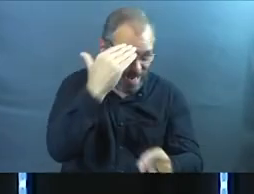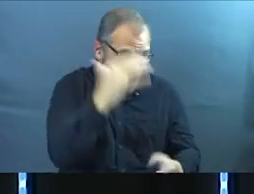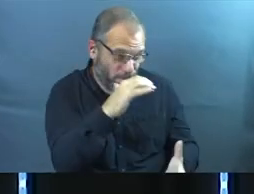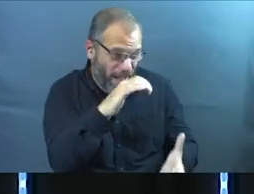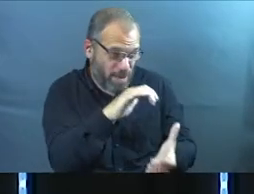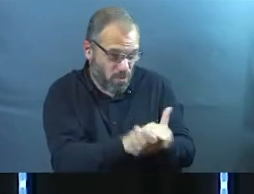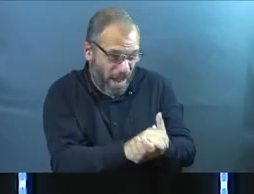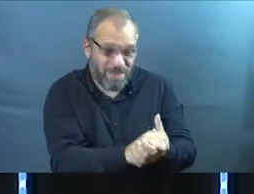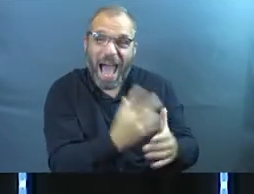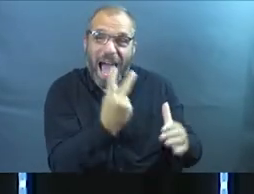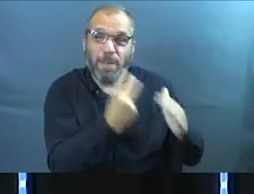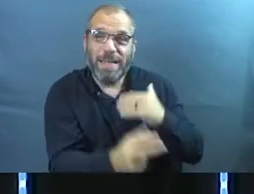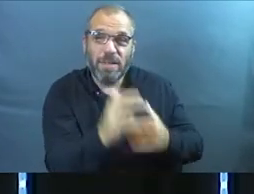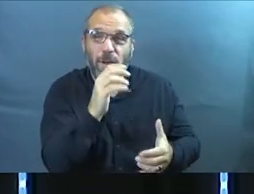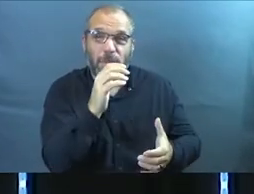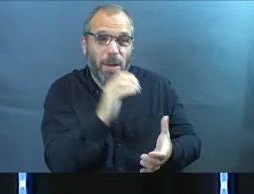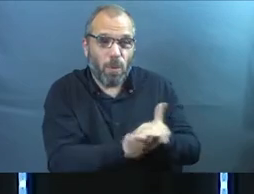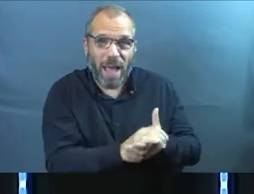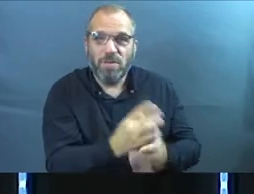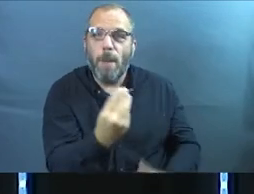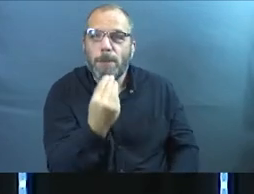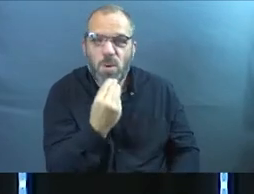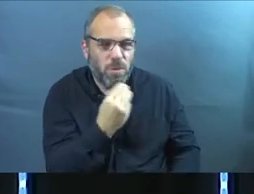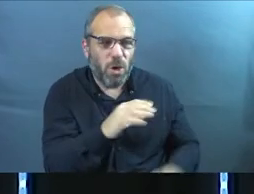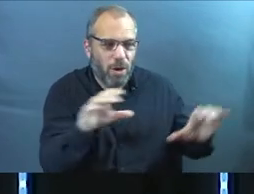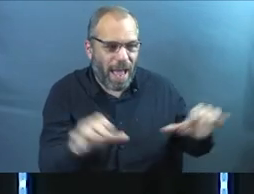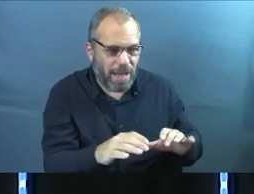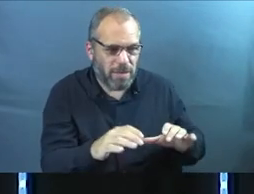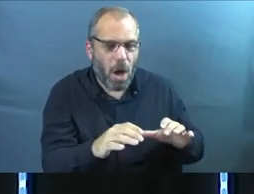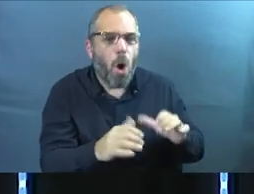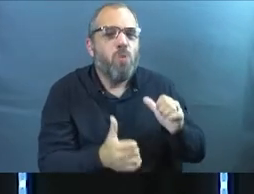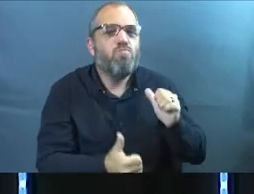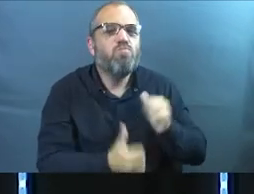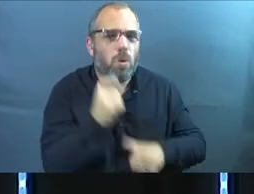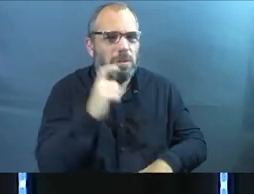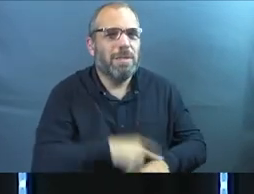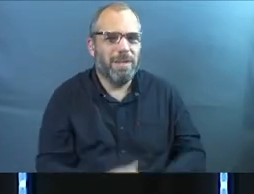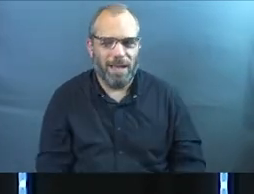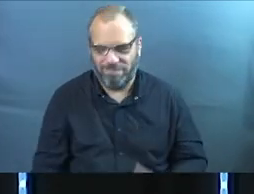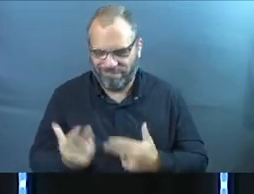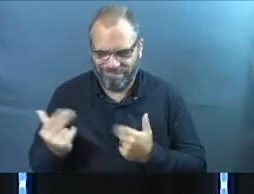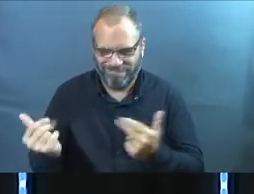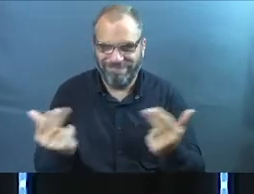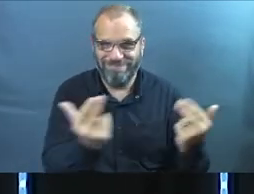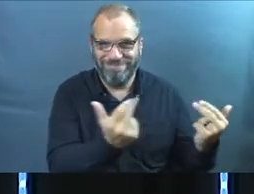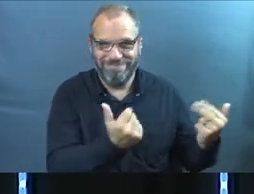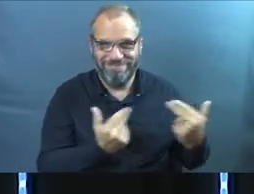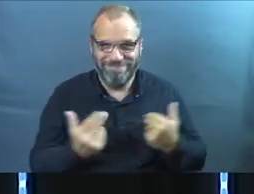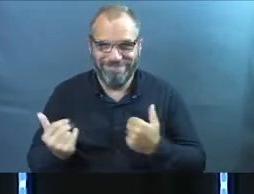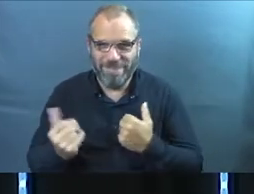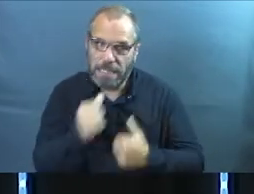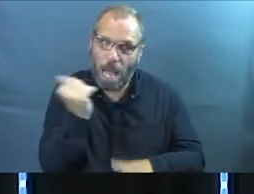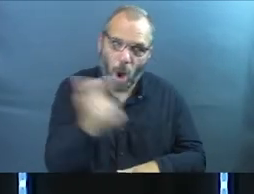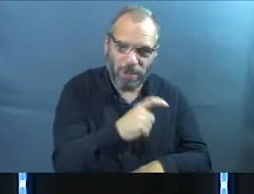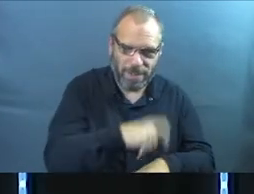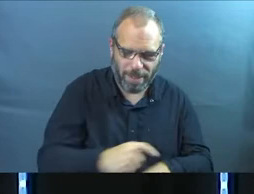Linda. I can predict her moves. I can predict her reactions most of the time. Not always.